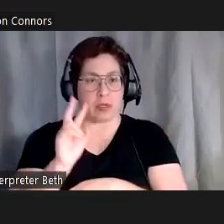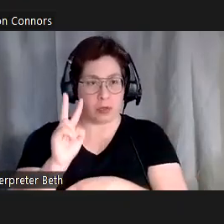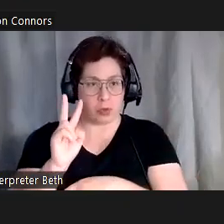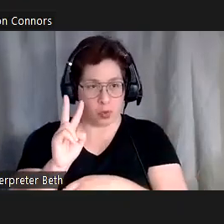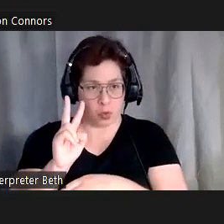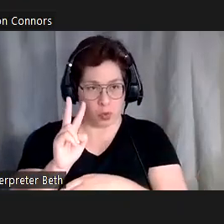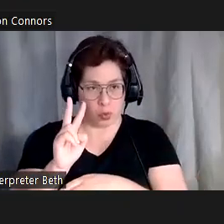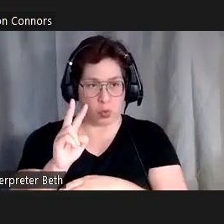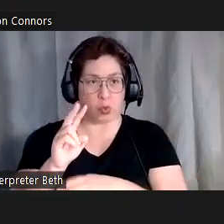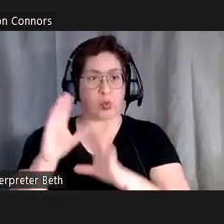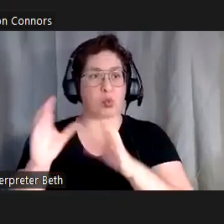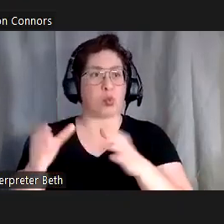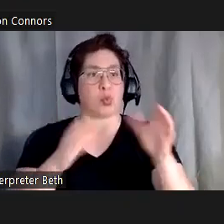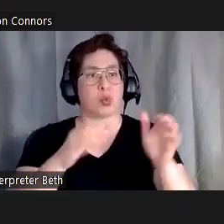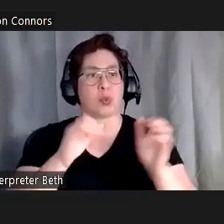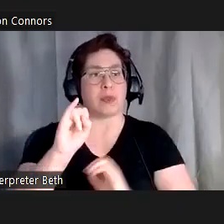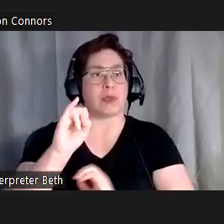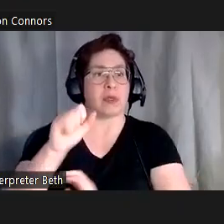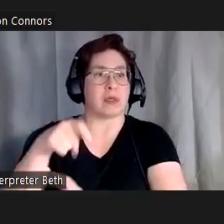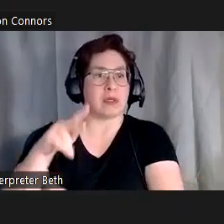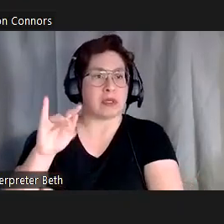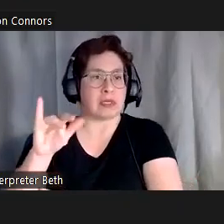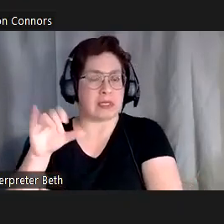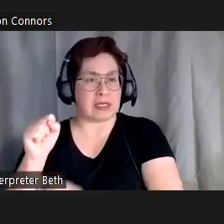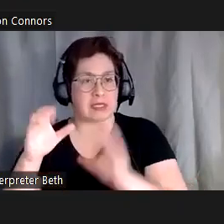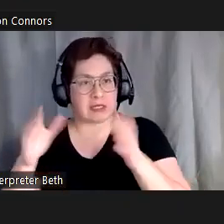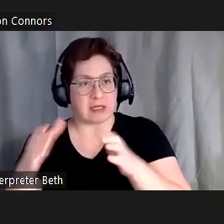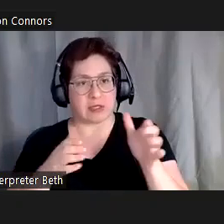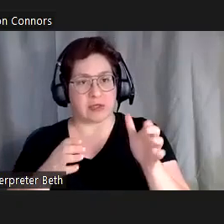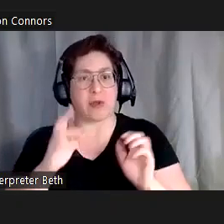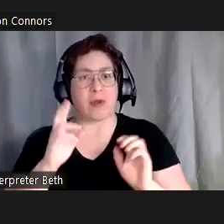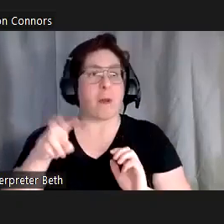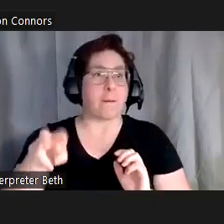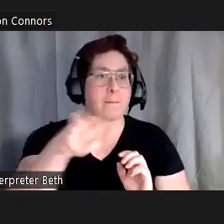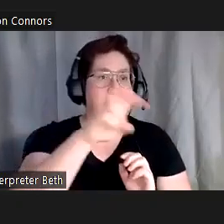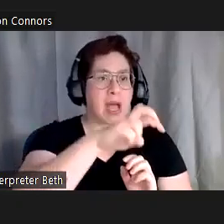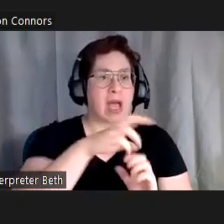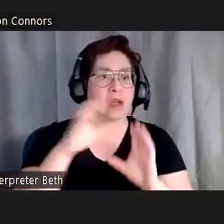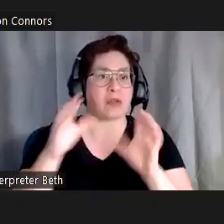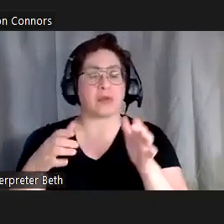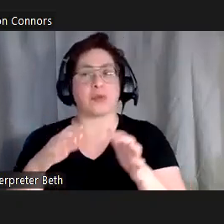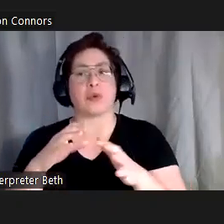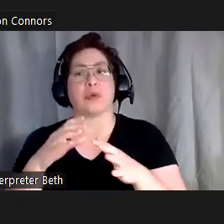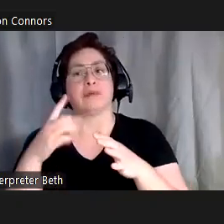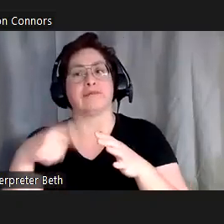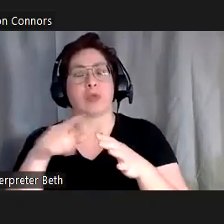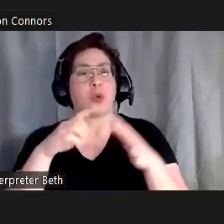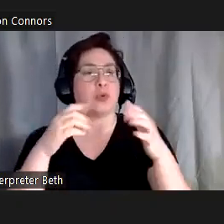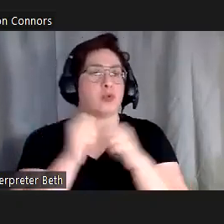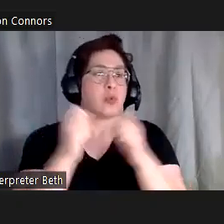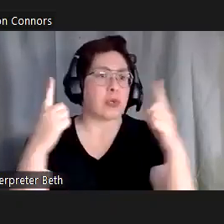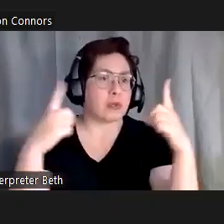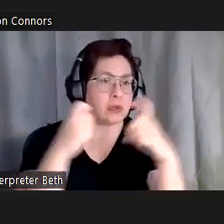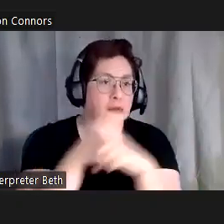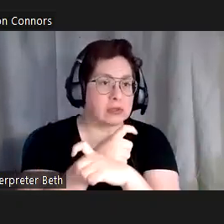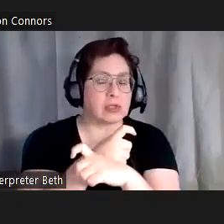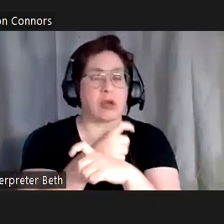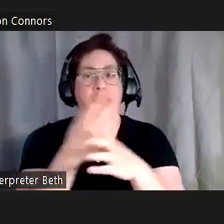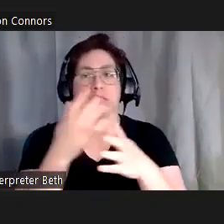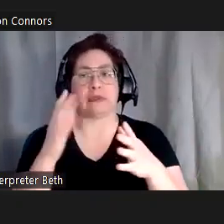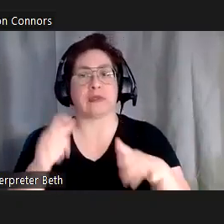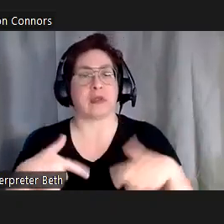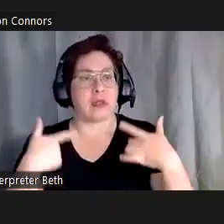for each of 4 functional groups. So we looked at migratory species, species with complex life cycles, ectothermic vertebrates,